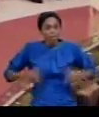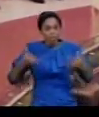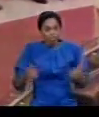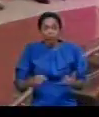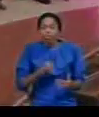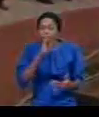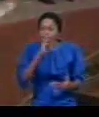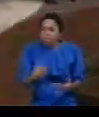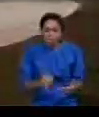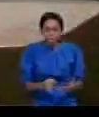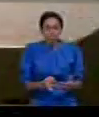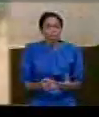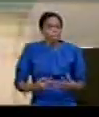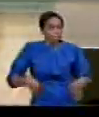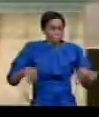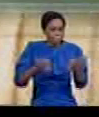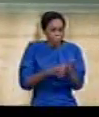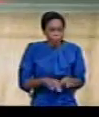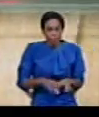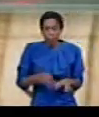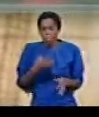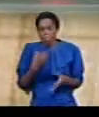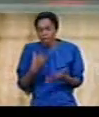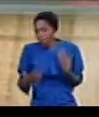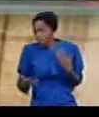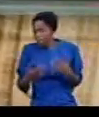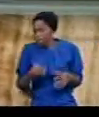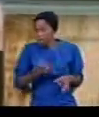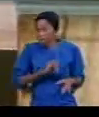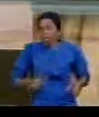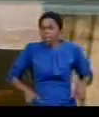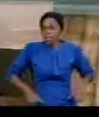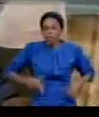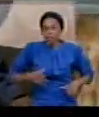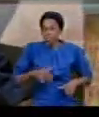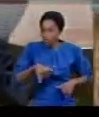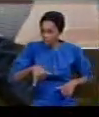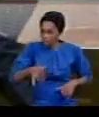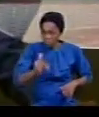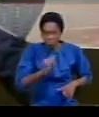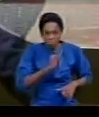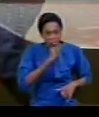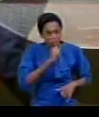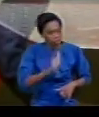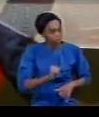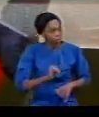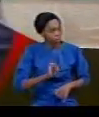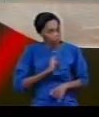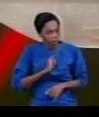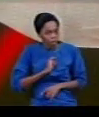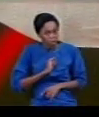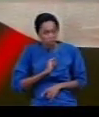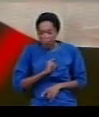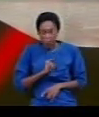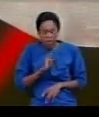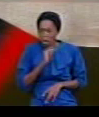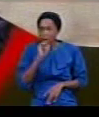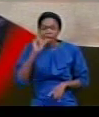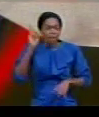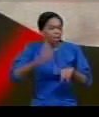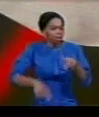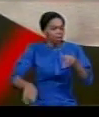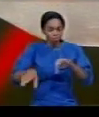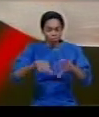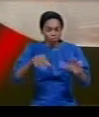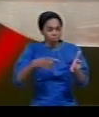because nevertheless I live, and yet not I. I couldn't do this by myself. I couldn't act